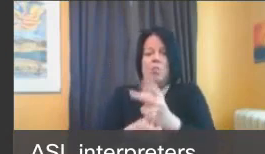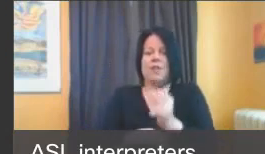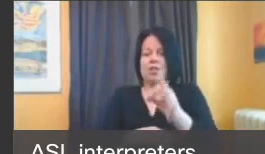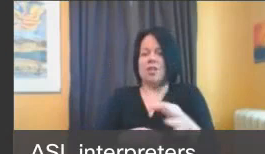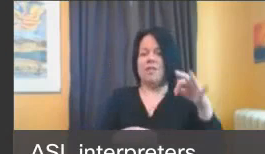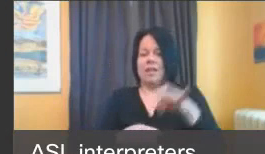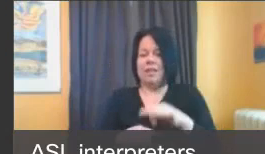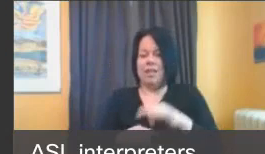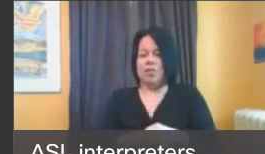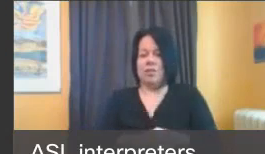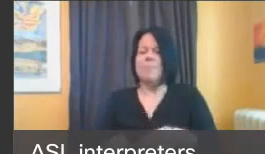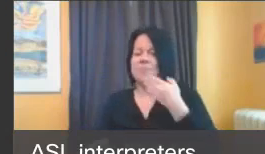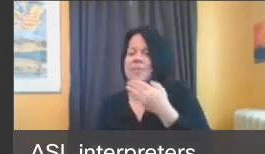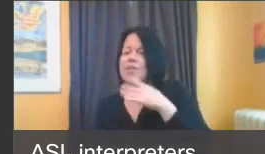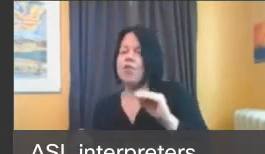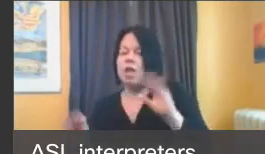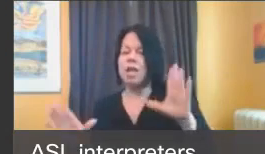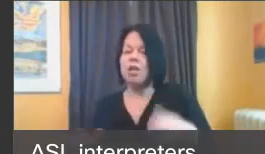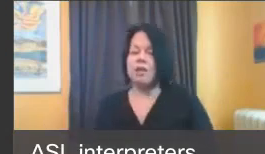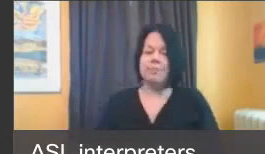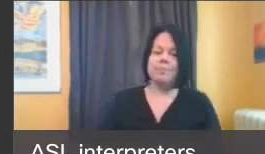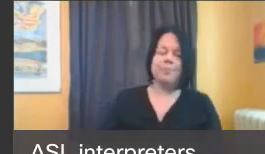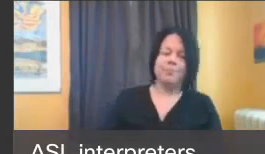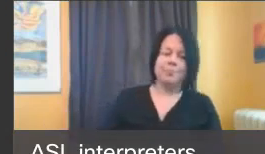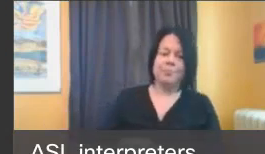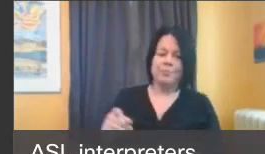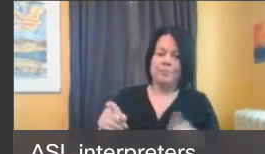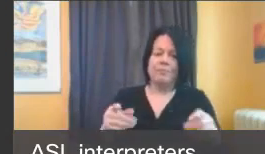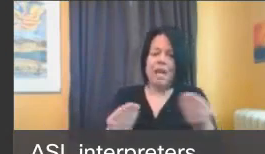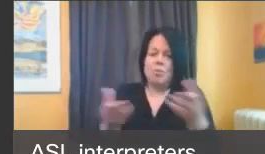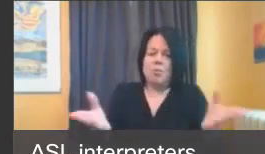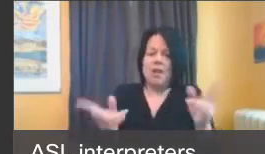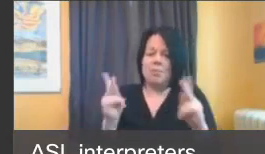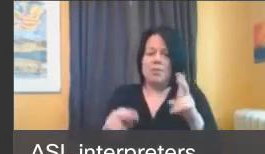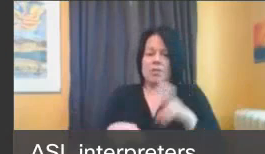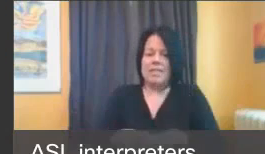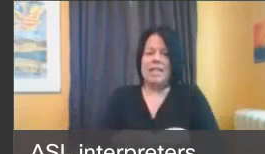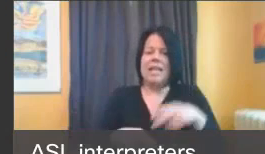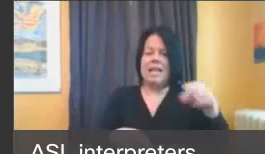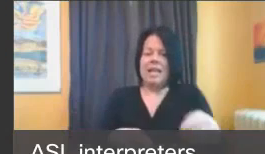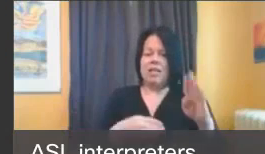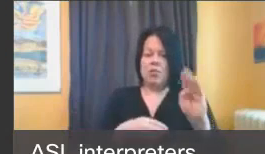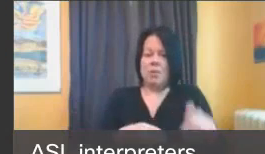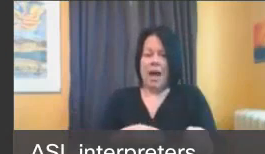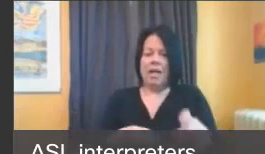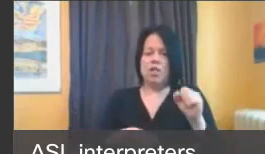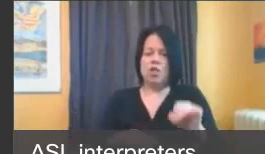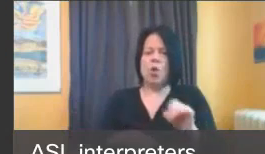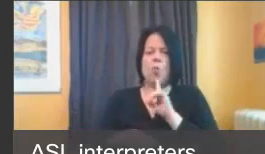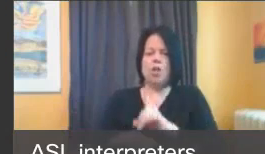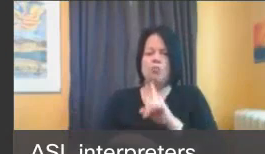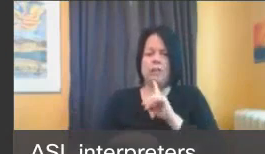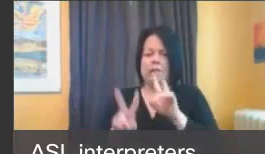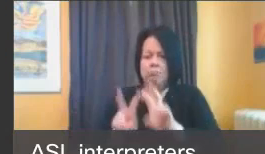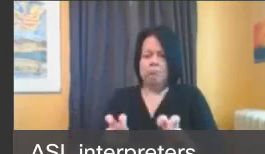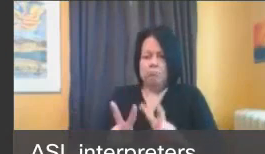So the supervisor has to provide people to sit right by the drop box. So it's like when you really drill down into the law and